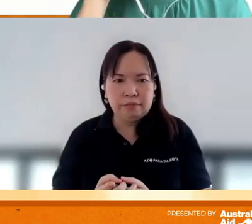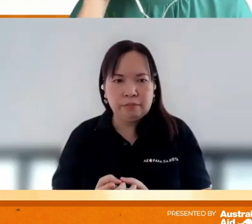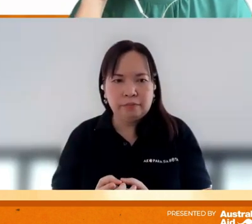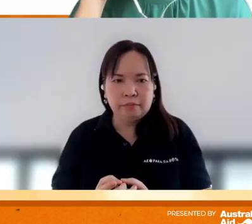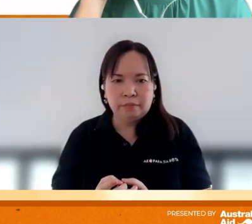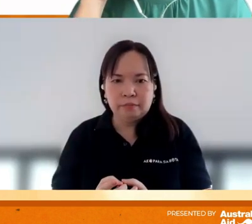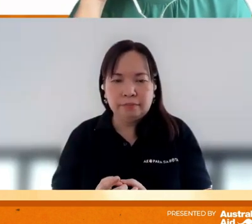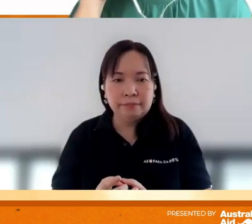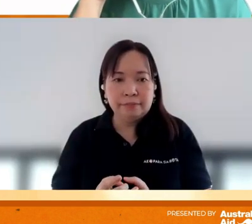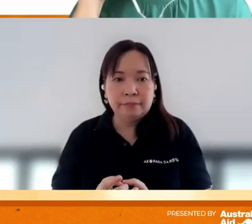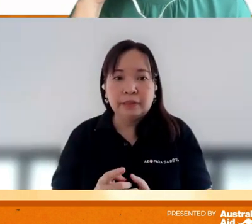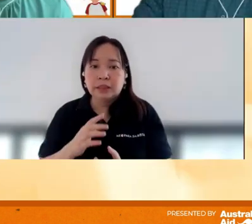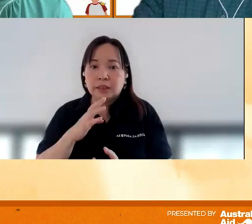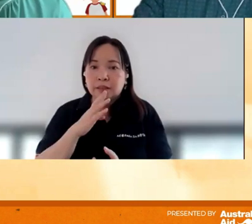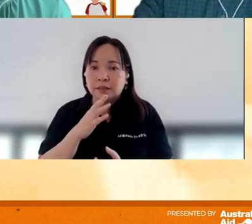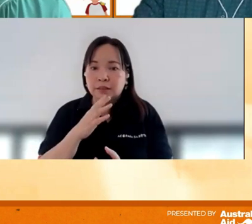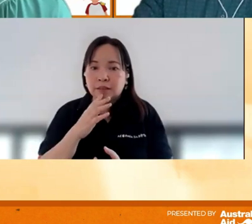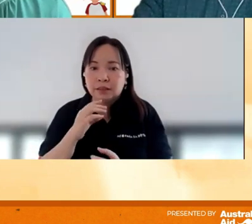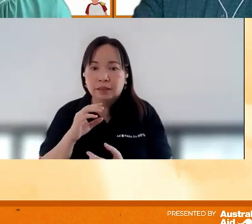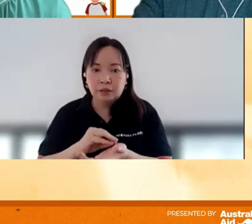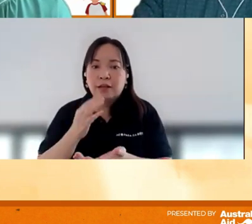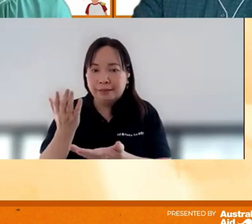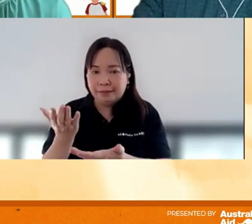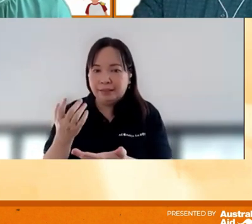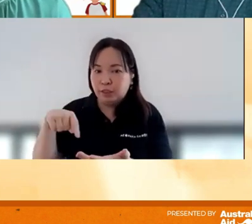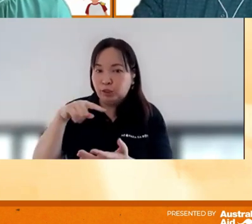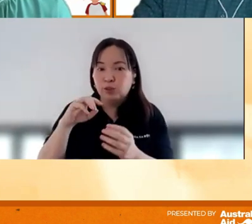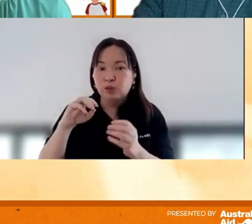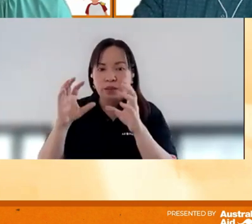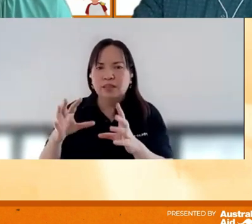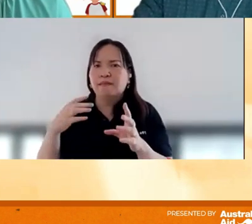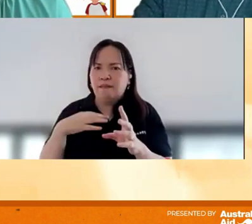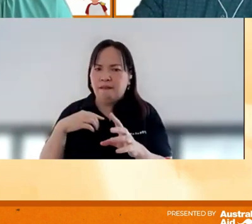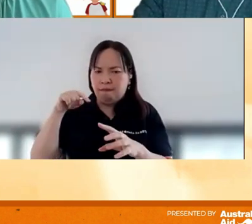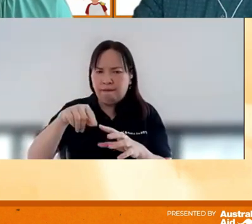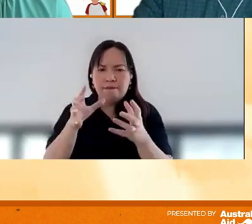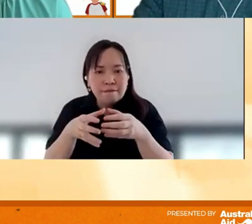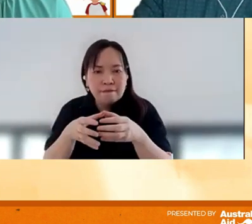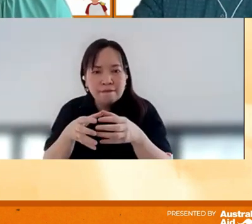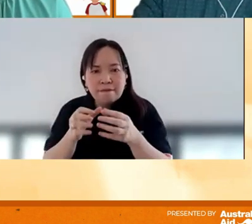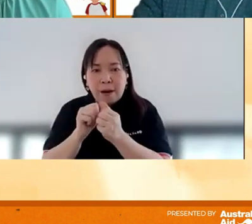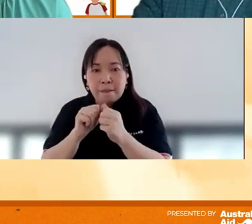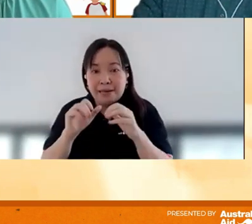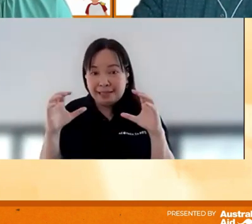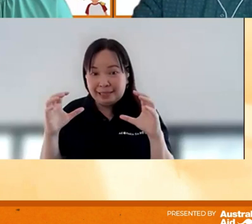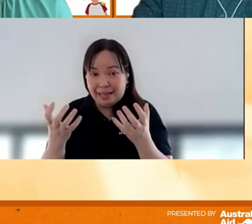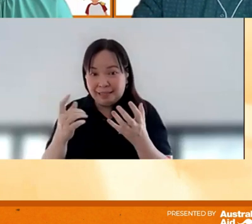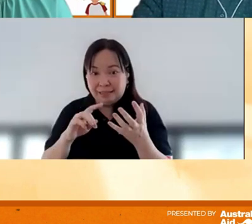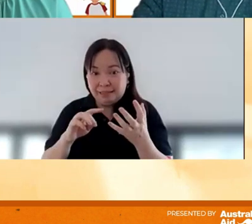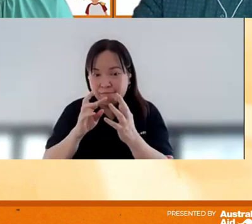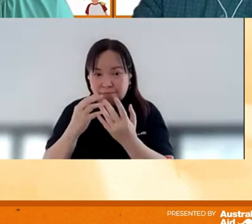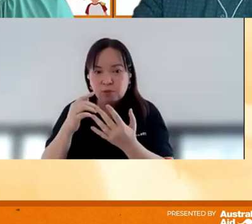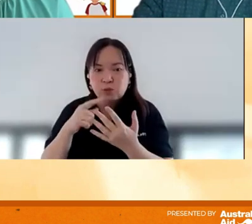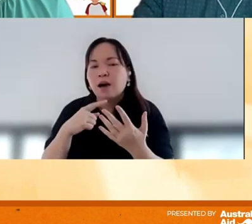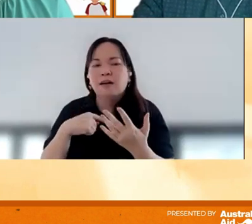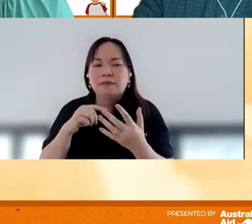As we know, ang ating mga teachers, nandun sila sa classroom where the teaching and learning